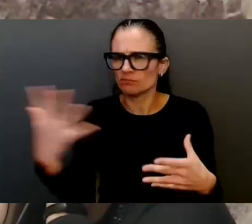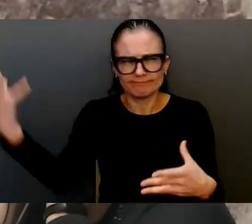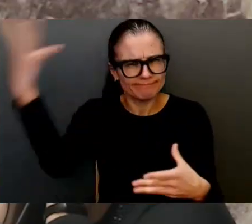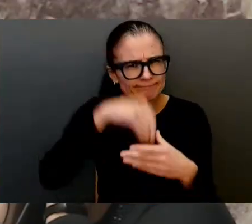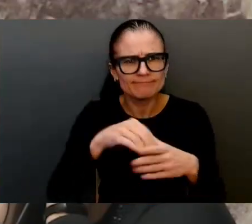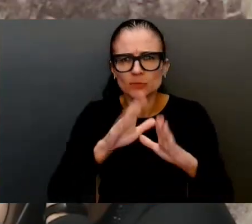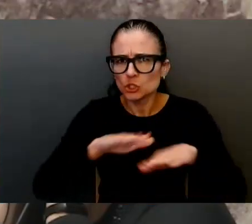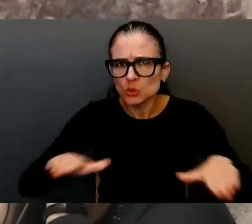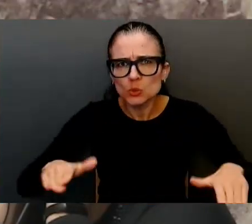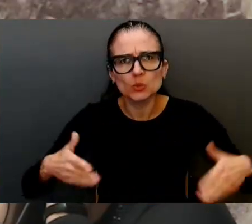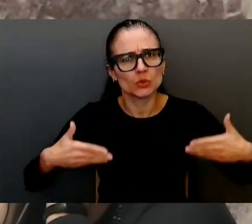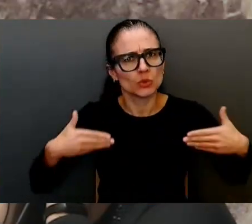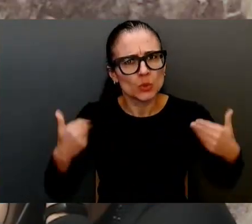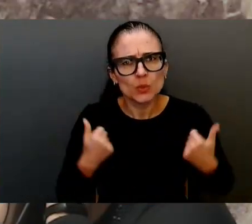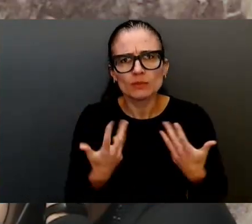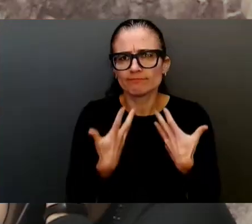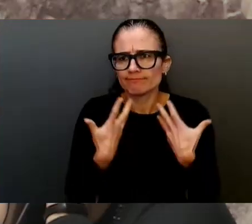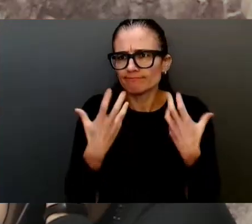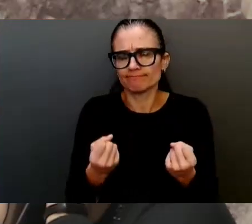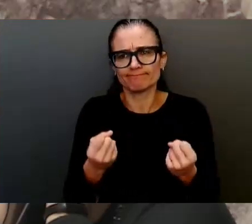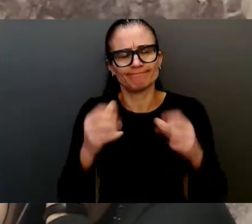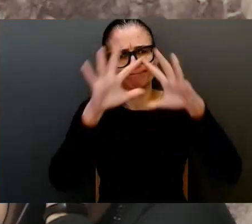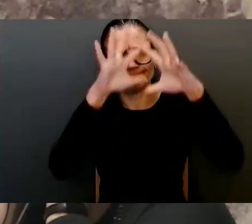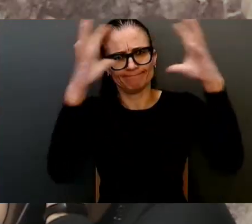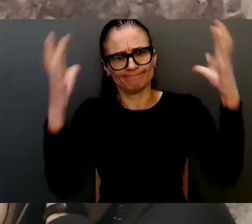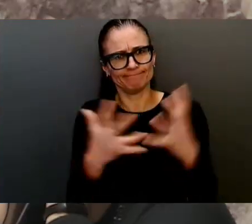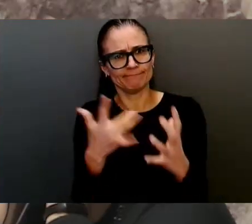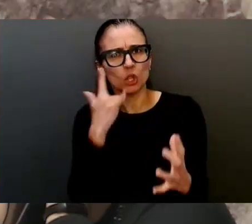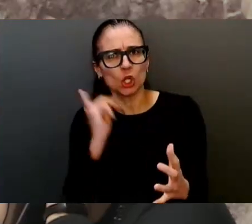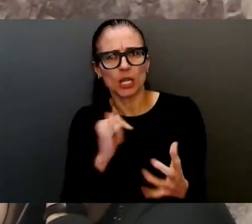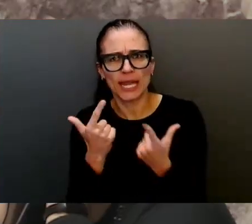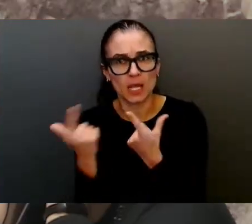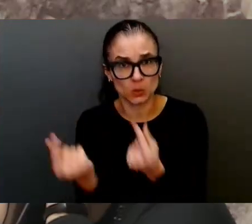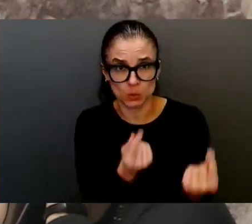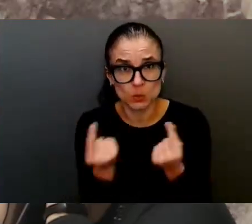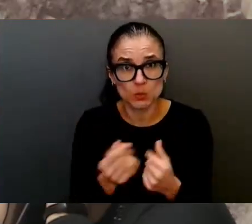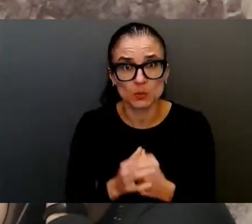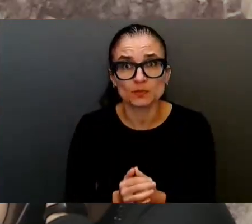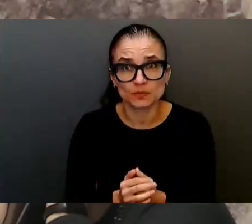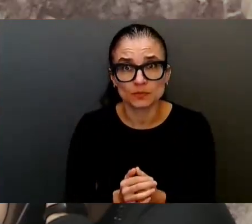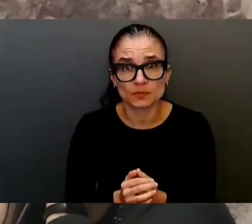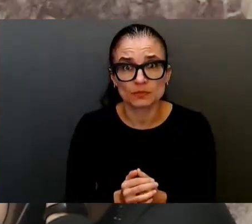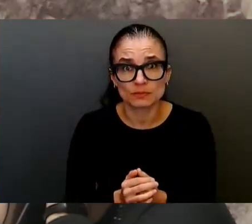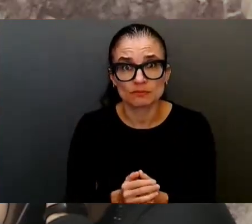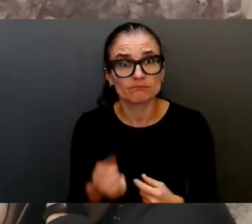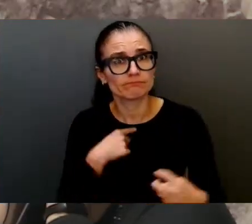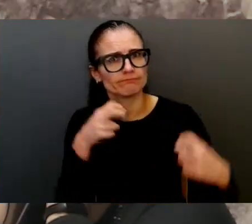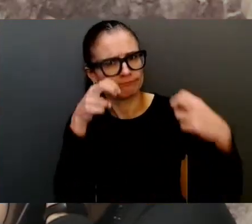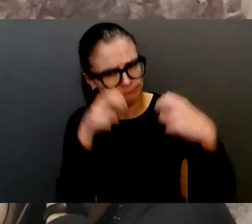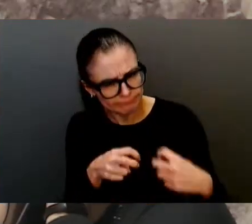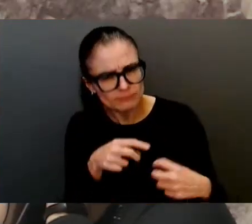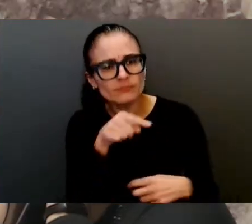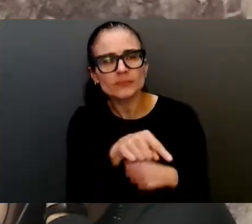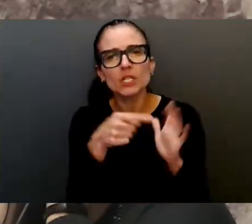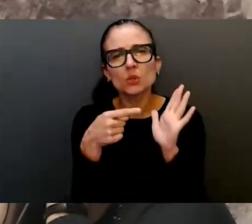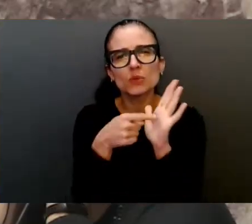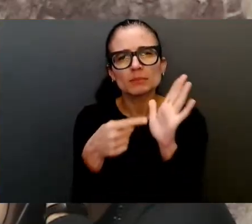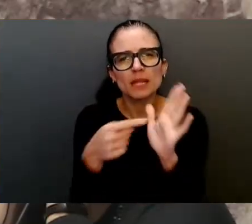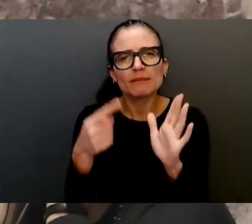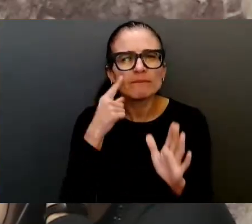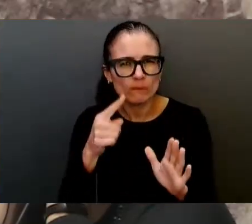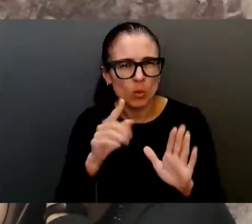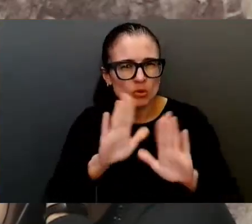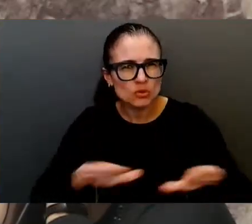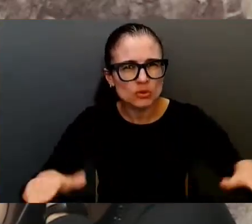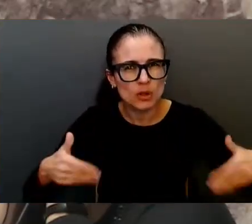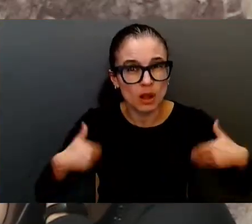youth regularly. It is devastating that any child or youth is struggling in our province. We